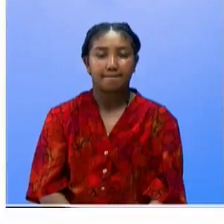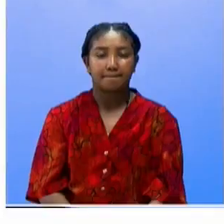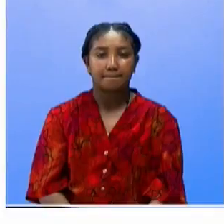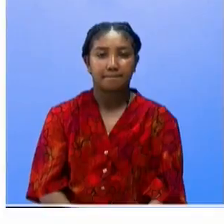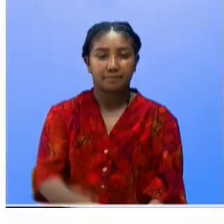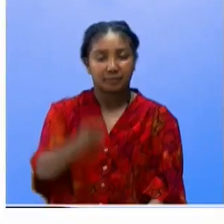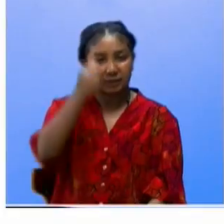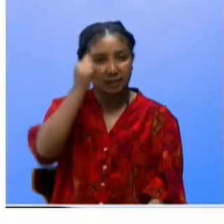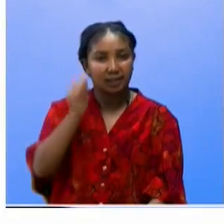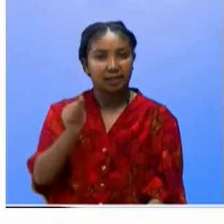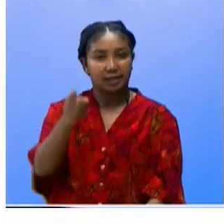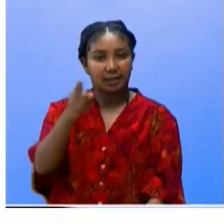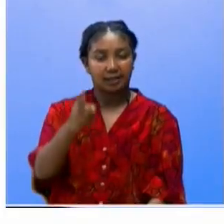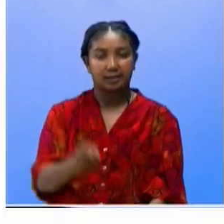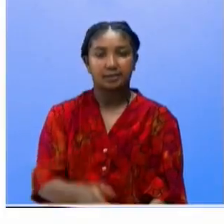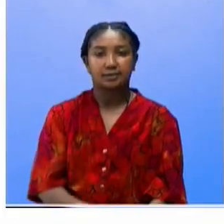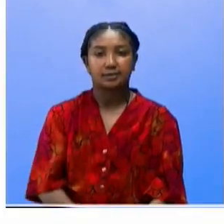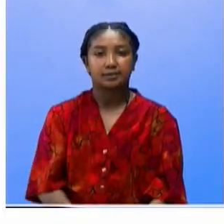he